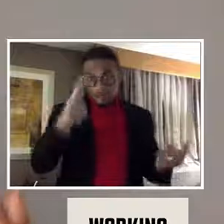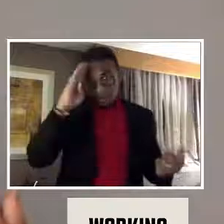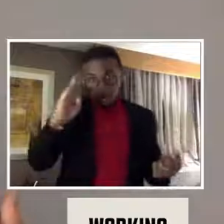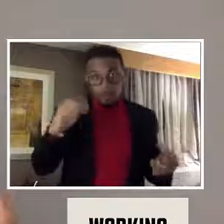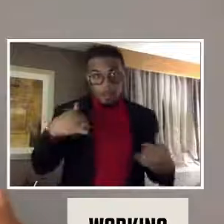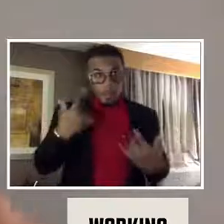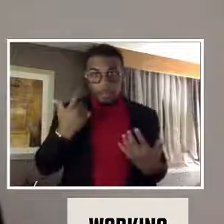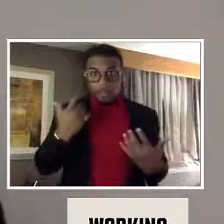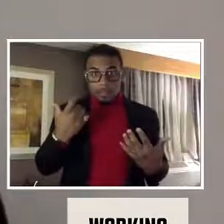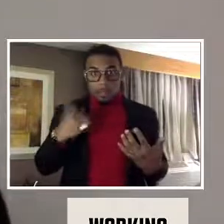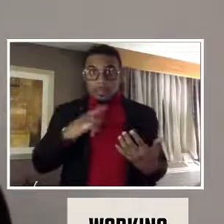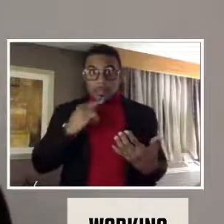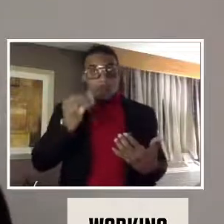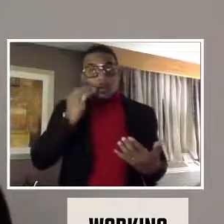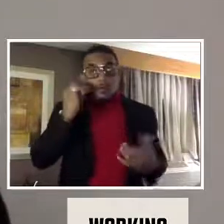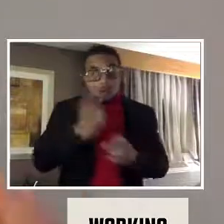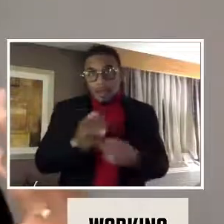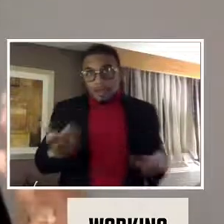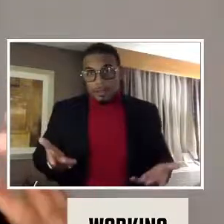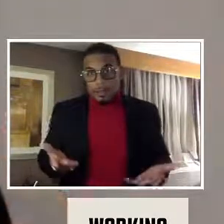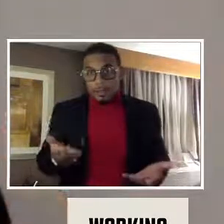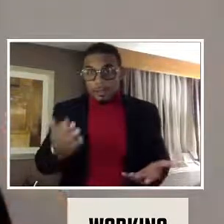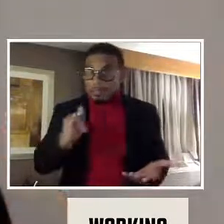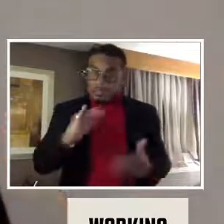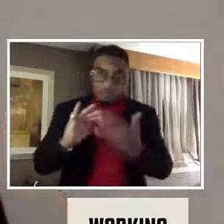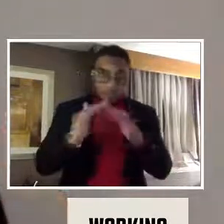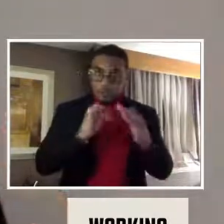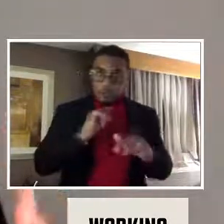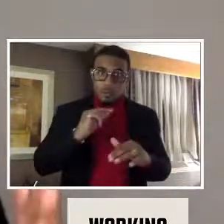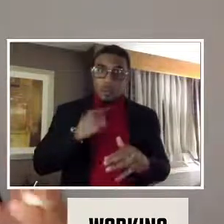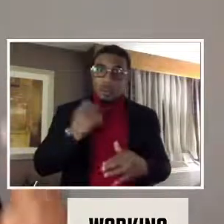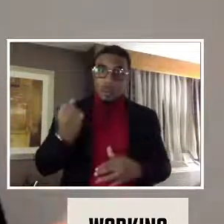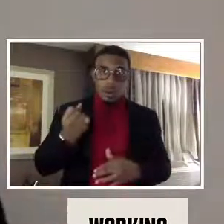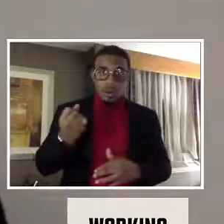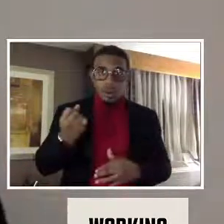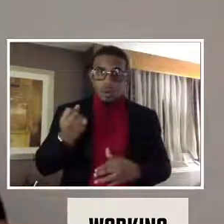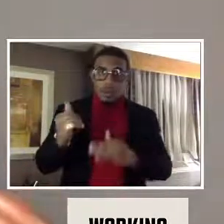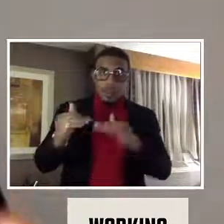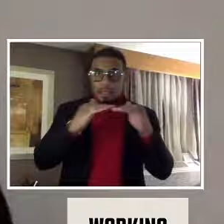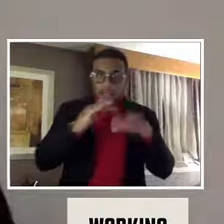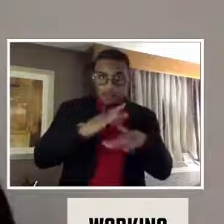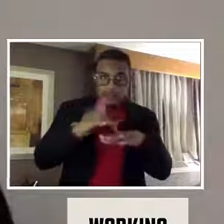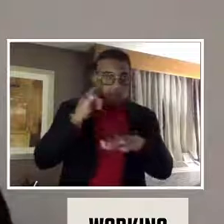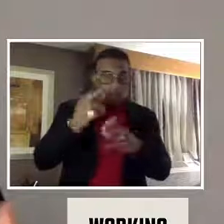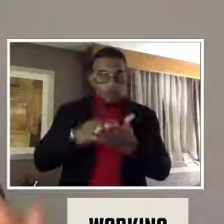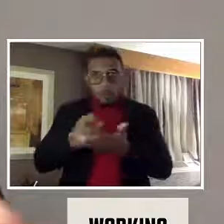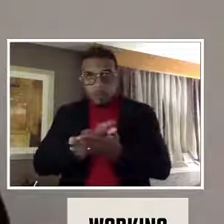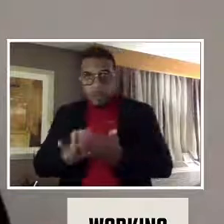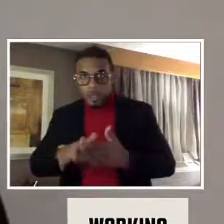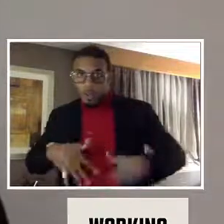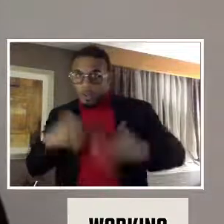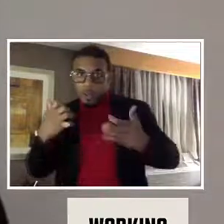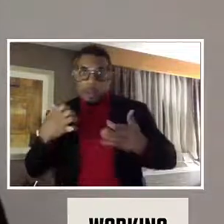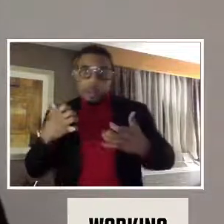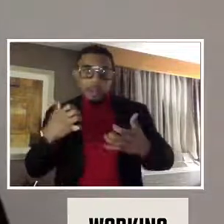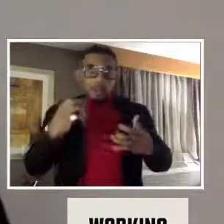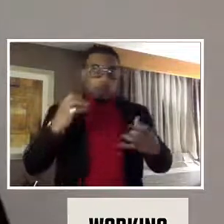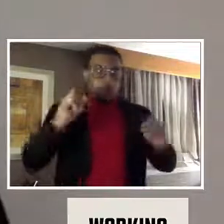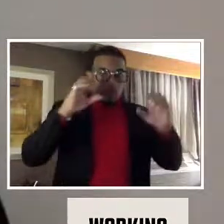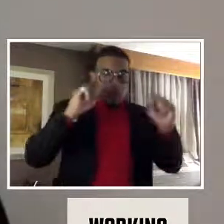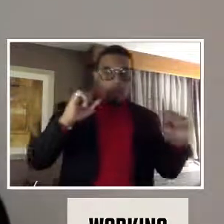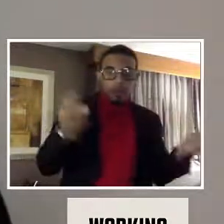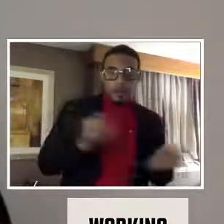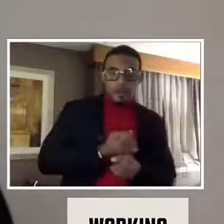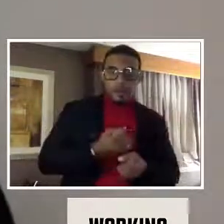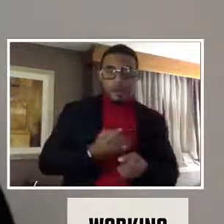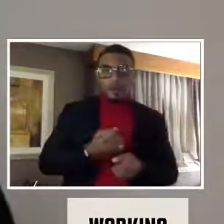know, this is home right here. This is the community where we hold equal space for righteous rage and radical love.